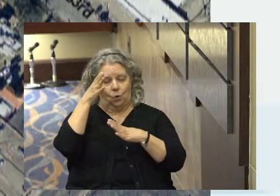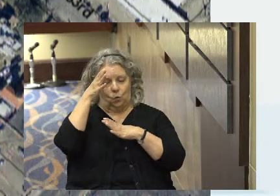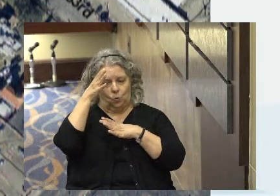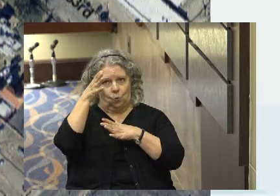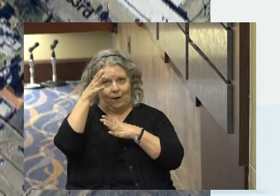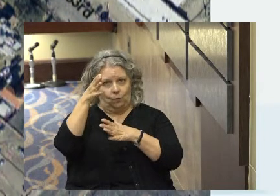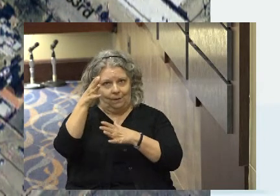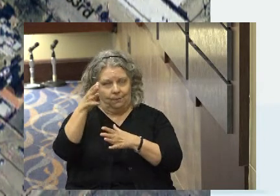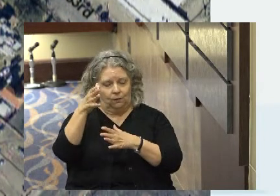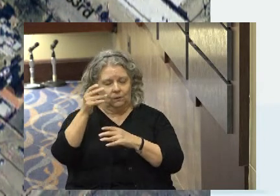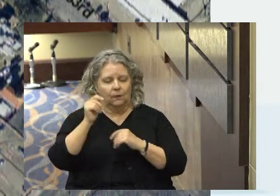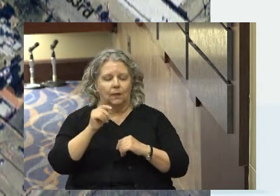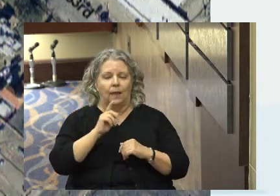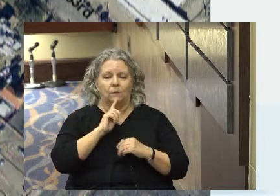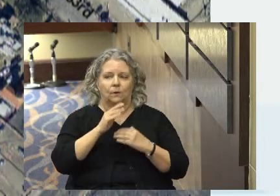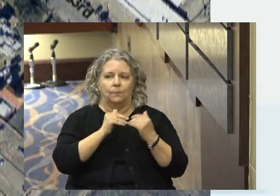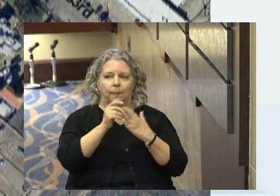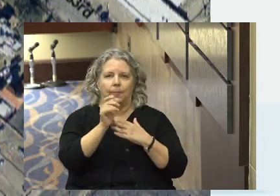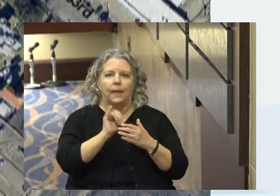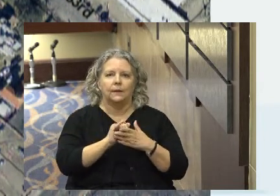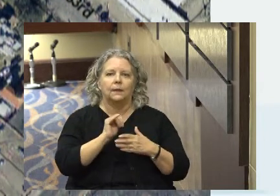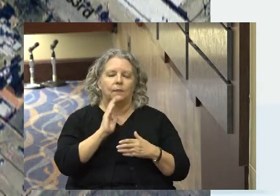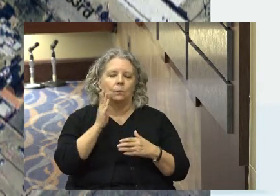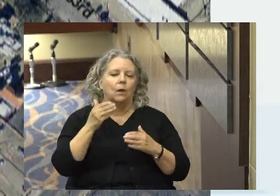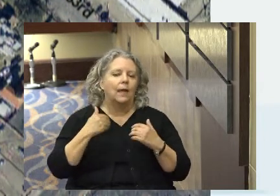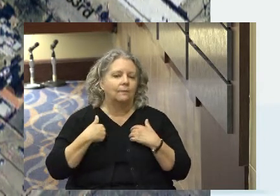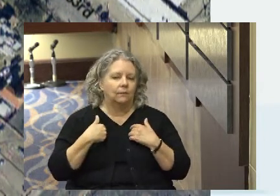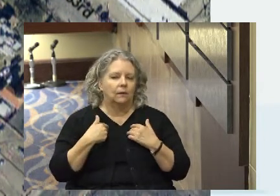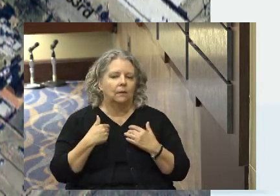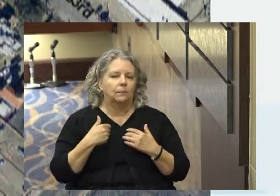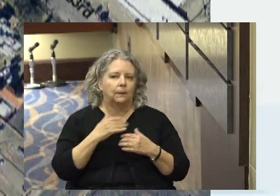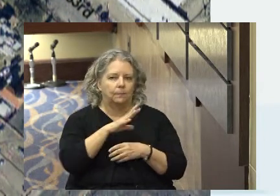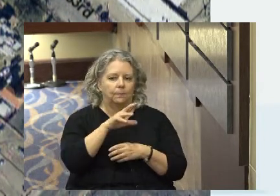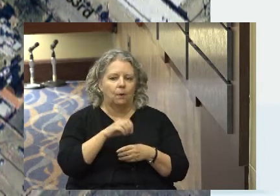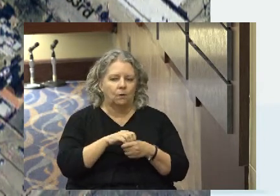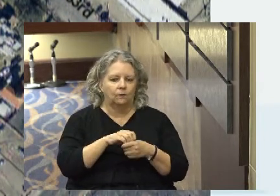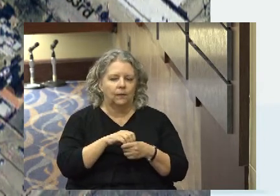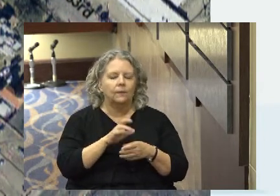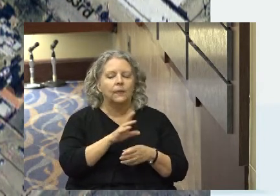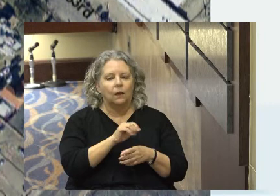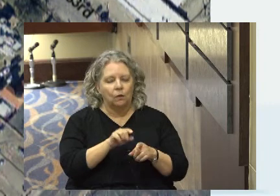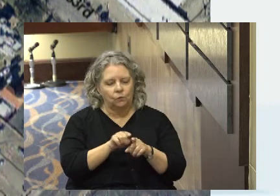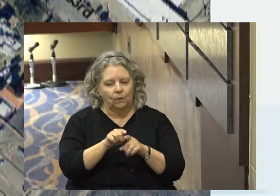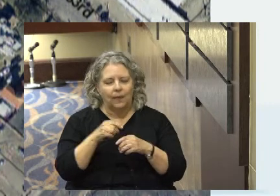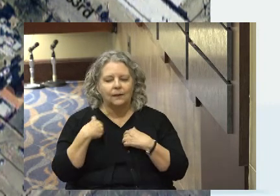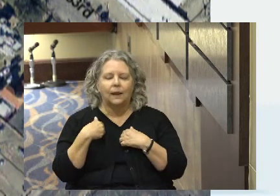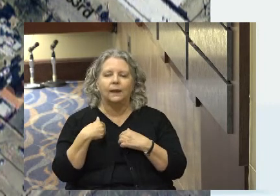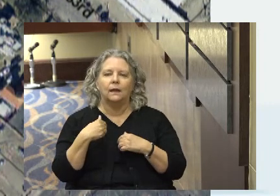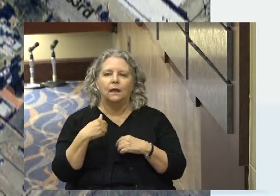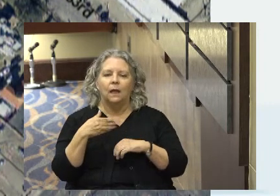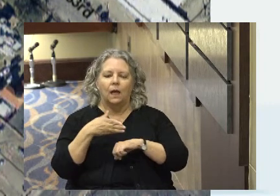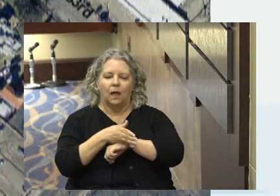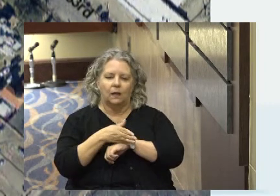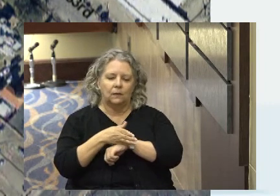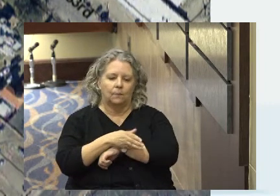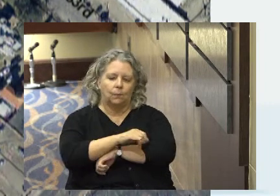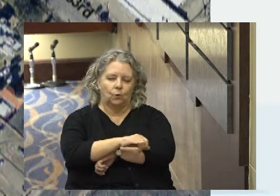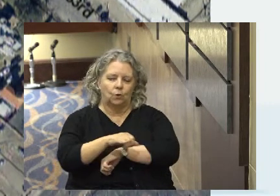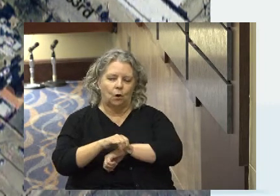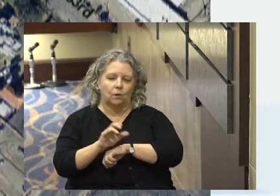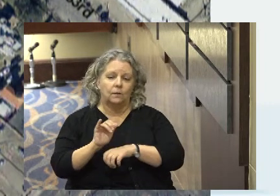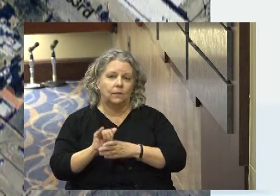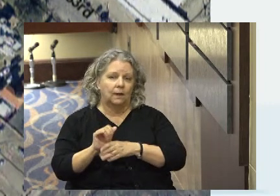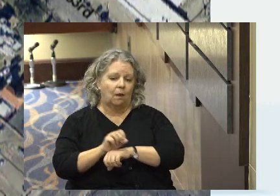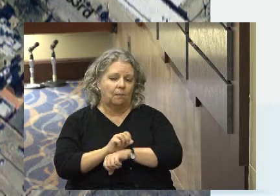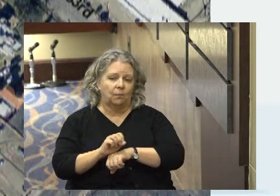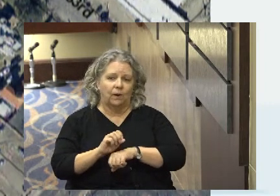They had a part of the Nash Robinson lumber yard that's operated in downtown for a long time.